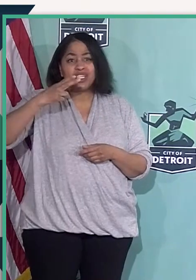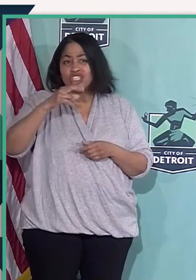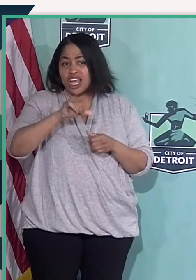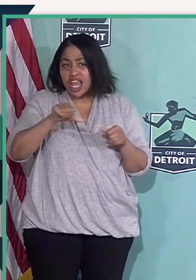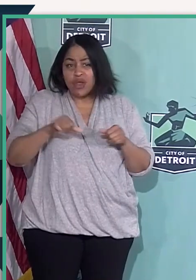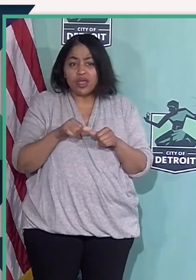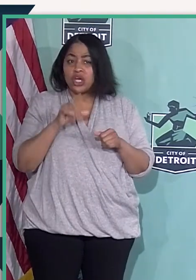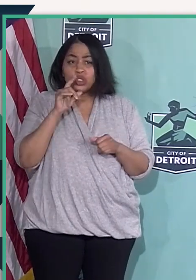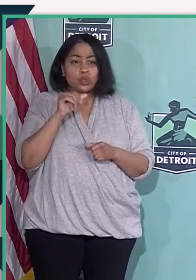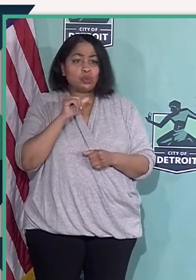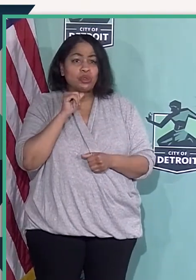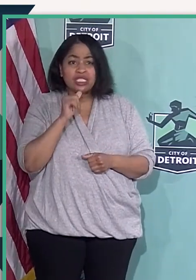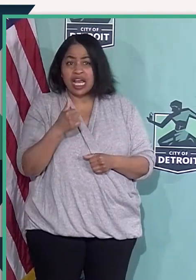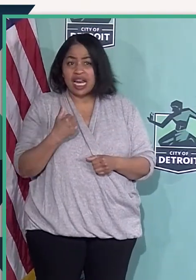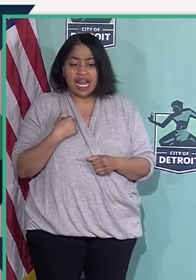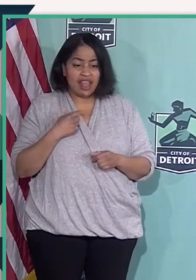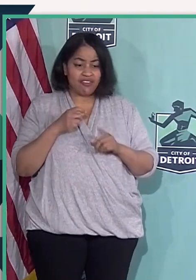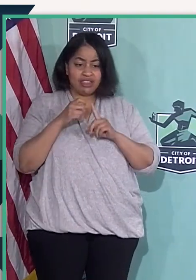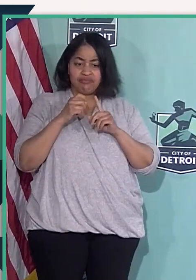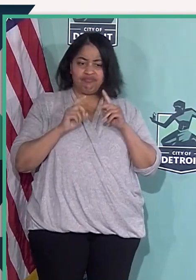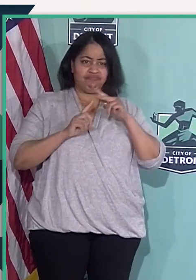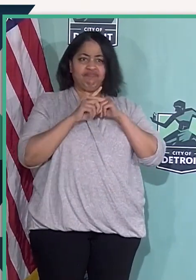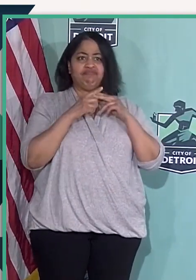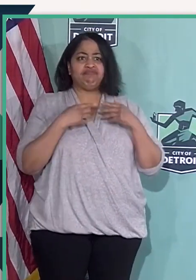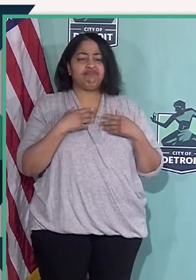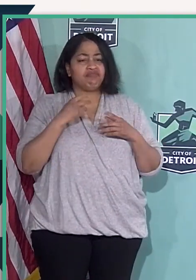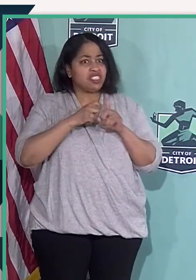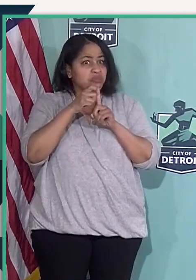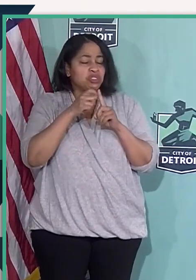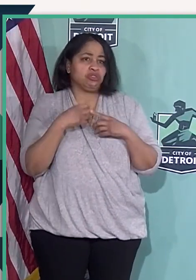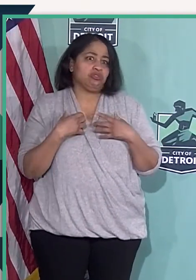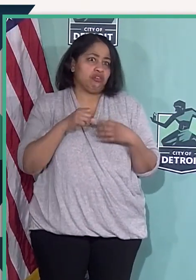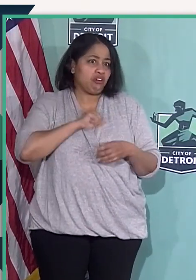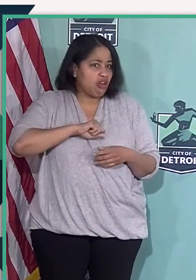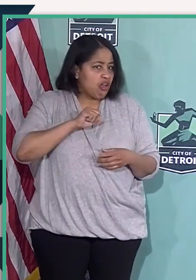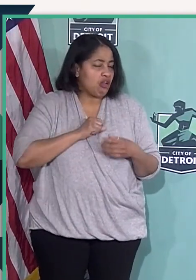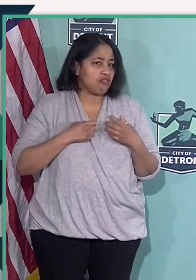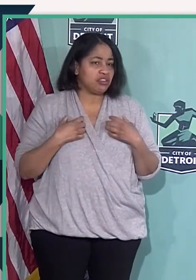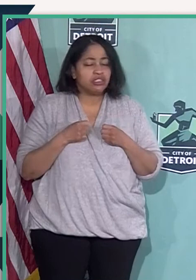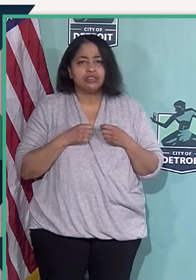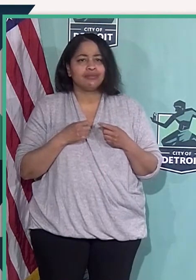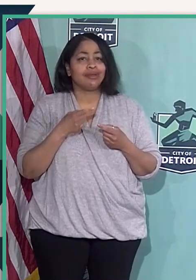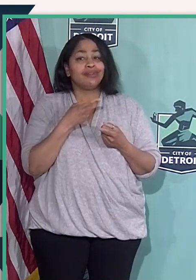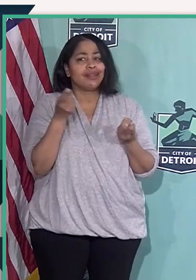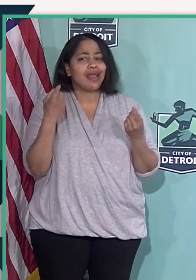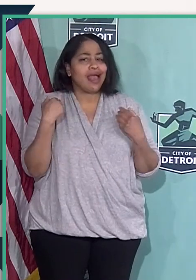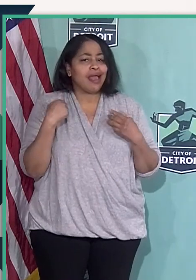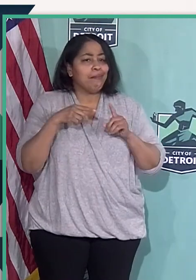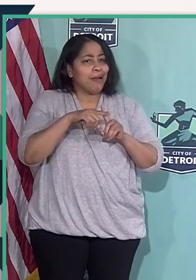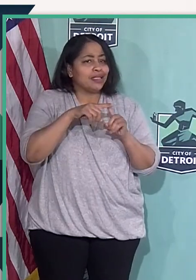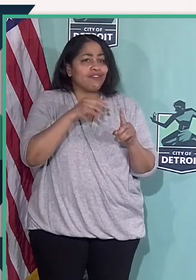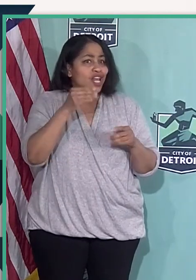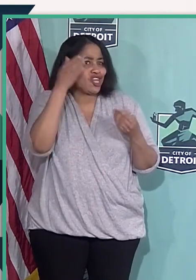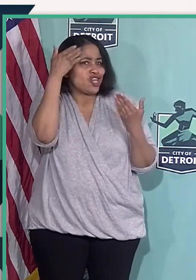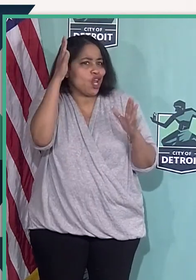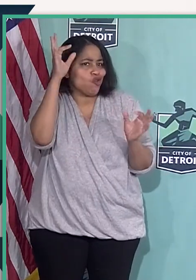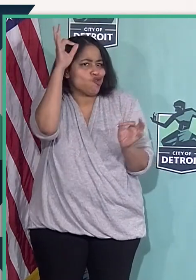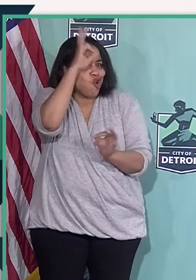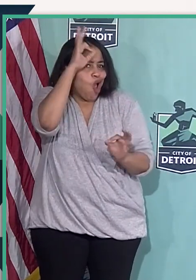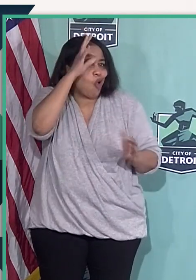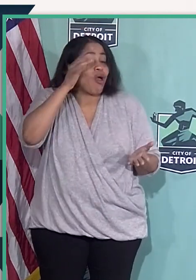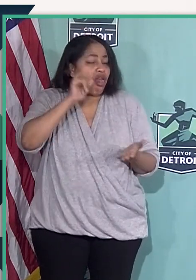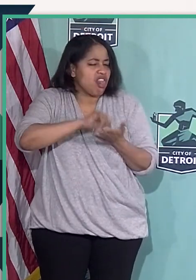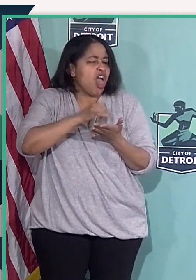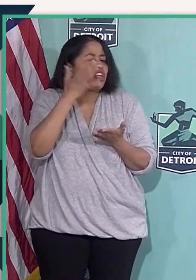are COVID-19 positive today and don't know it. And that is what is keeping us from wiping